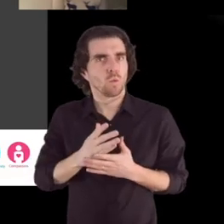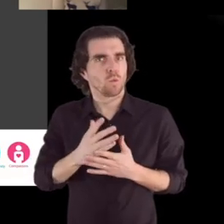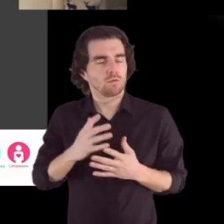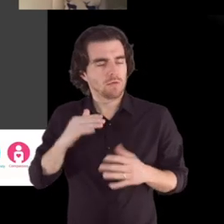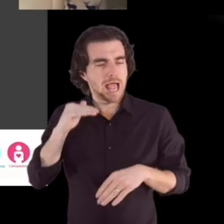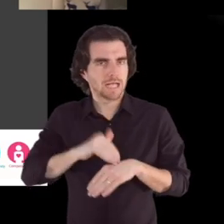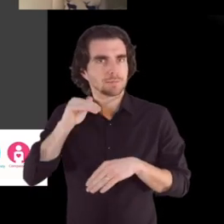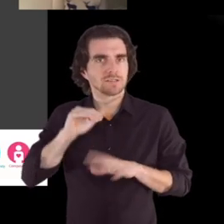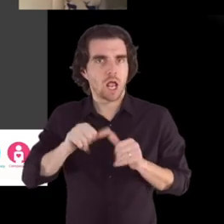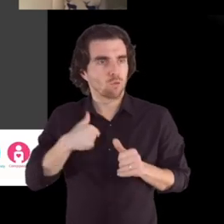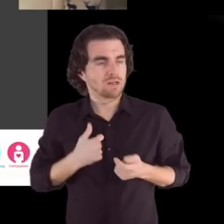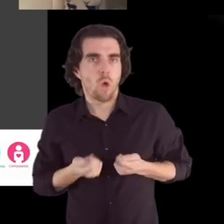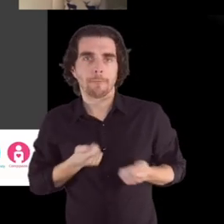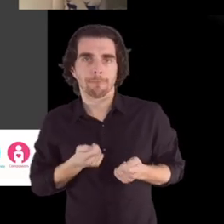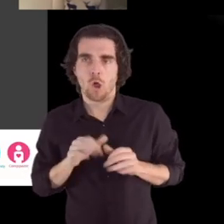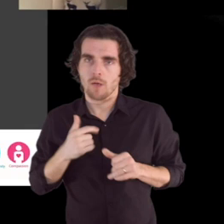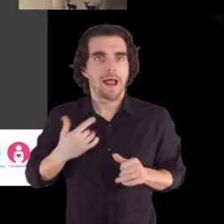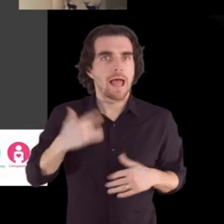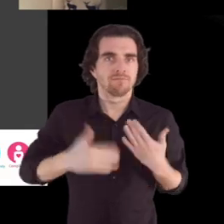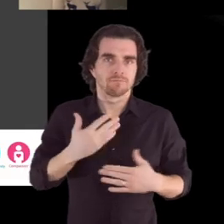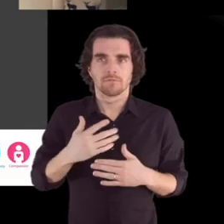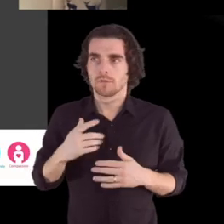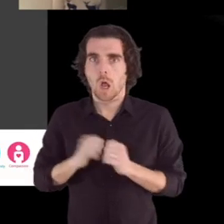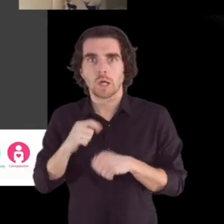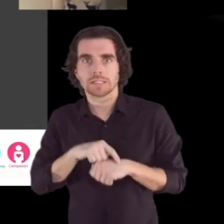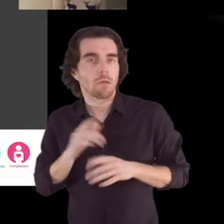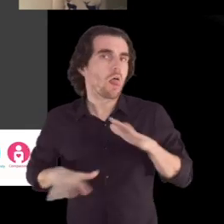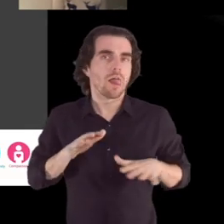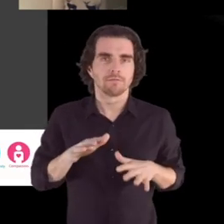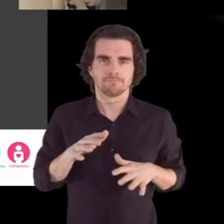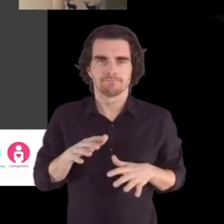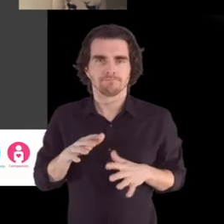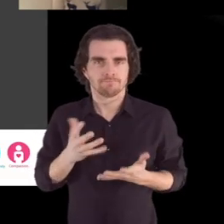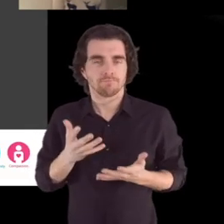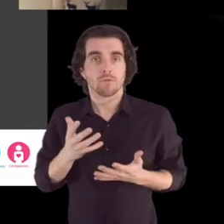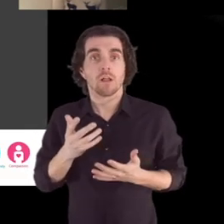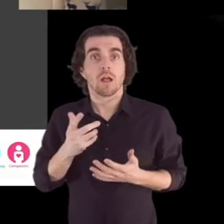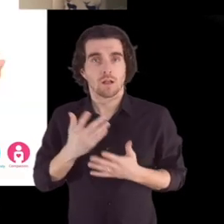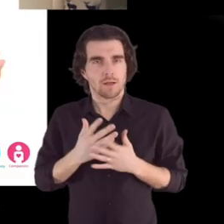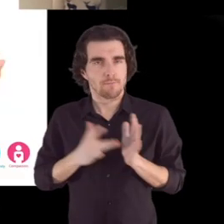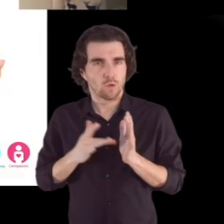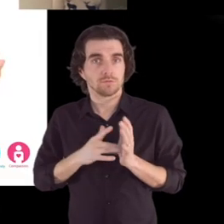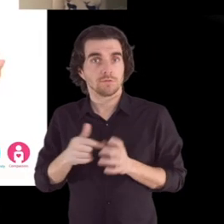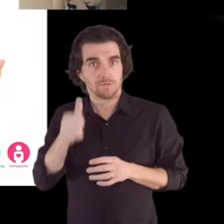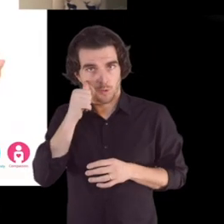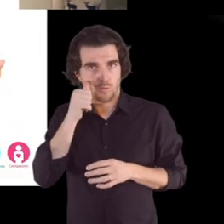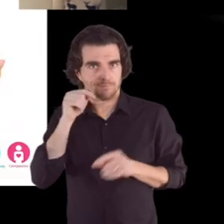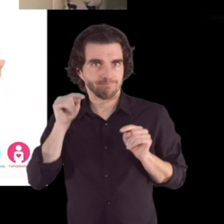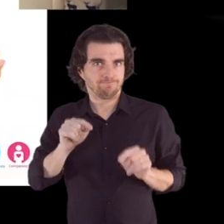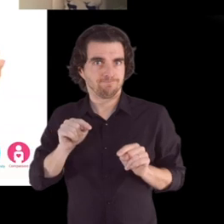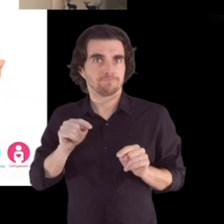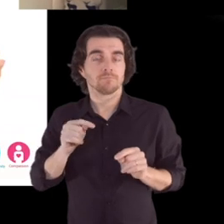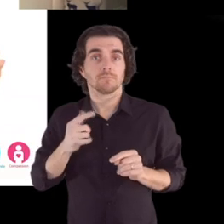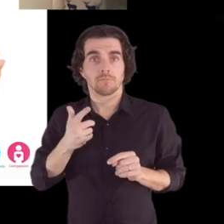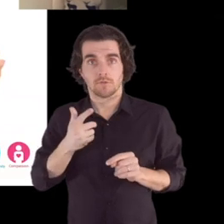believing in ourselves has a huge impact then in how we cope with stress and how we bounce back from difficult times in our lives. And I think this year in particular, when people have been